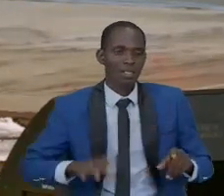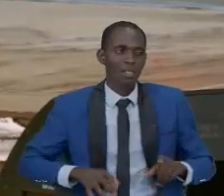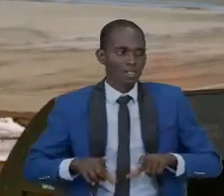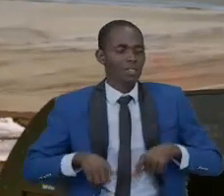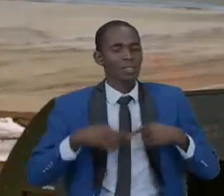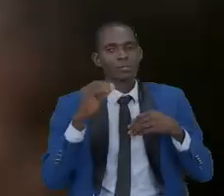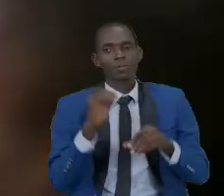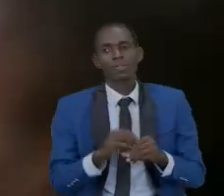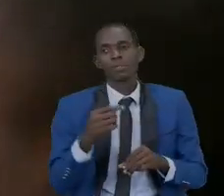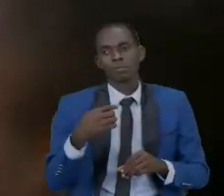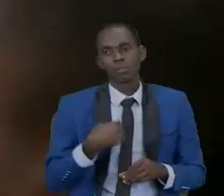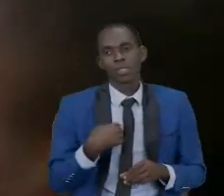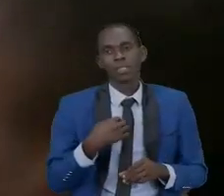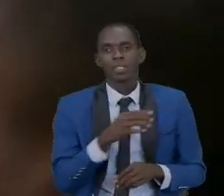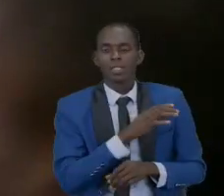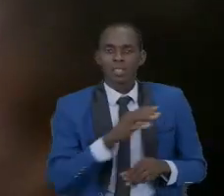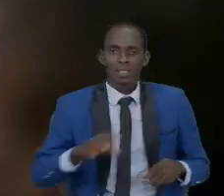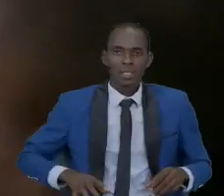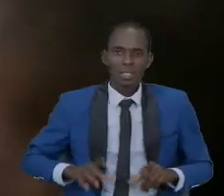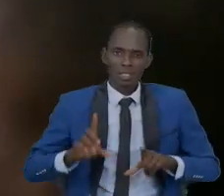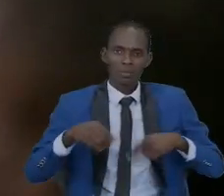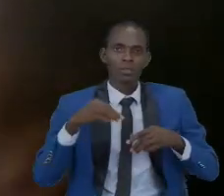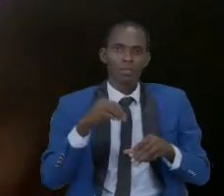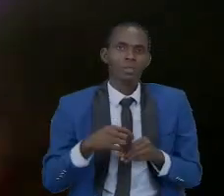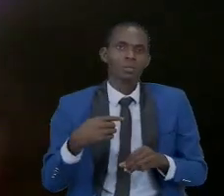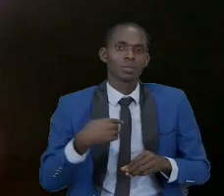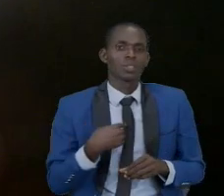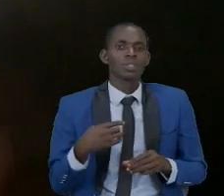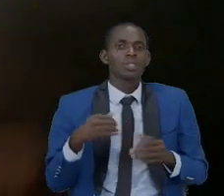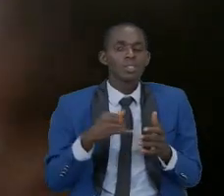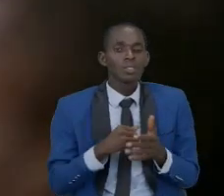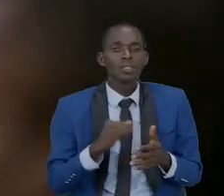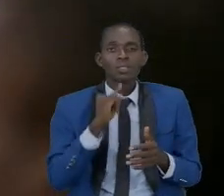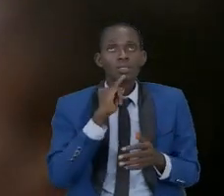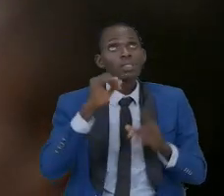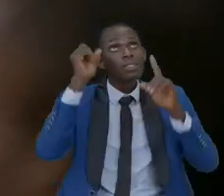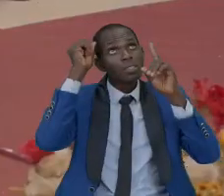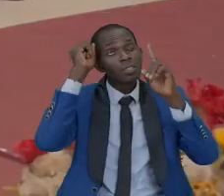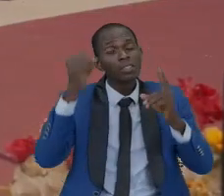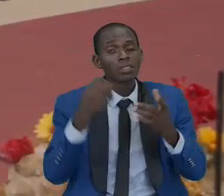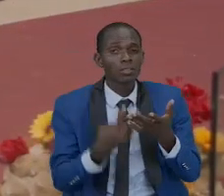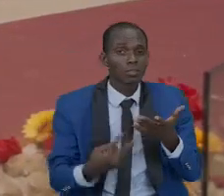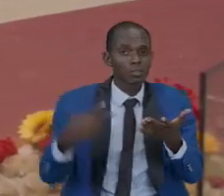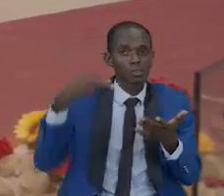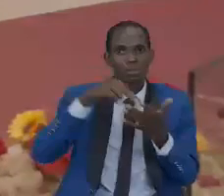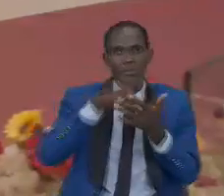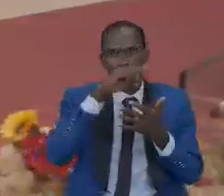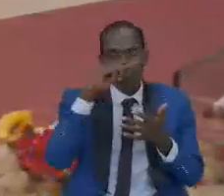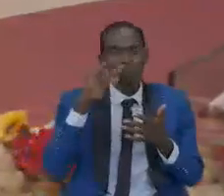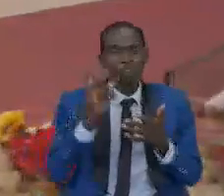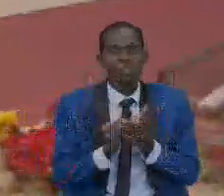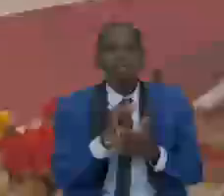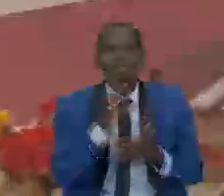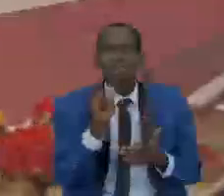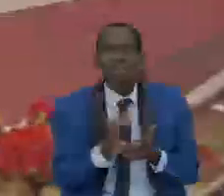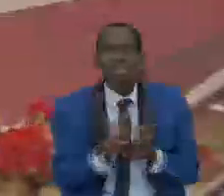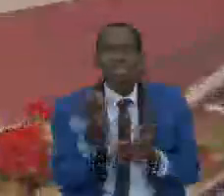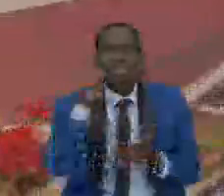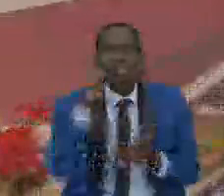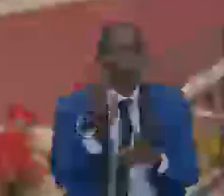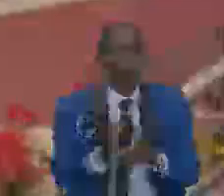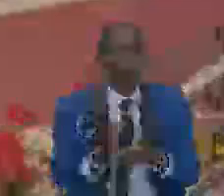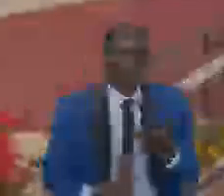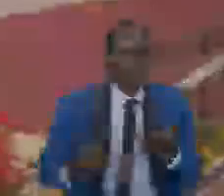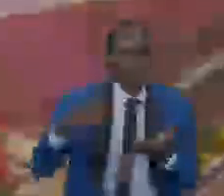in me Christ leave it in me it's Resurrection it's not just that he rose from the dead